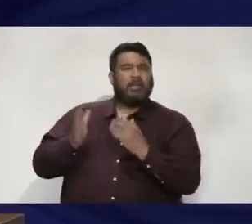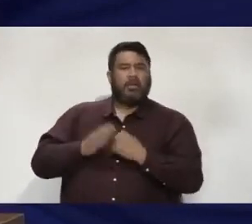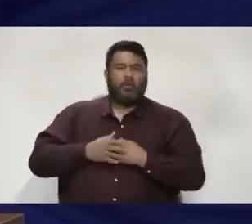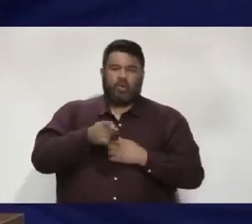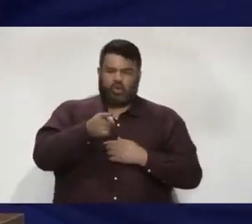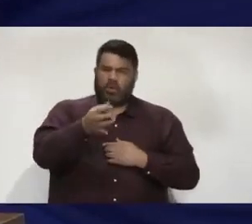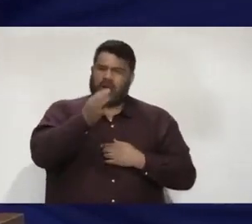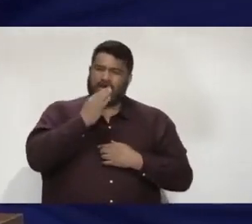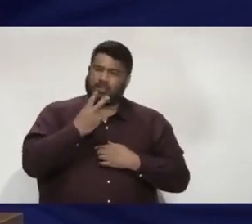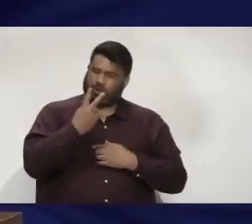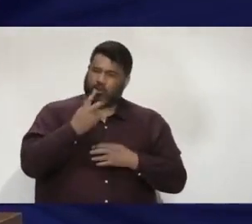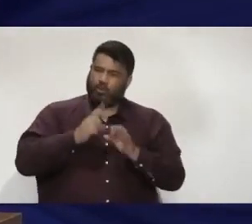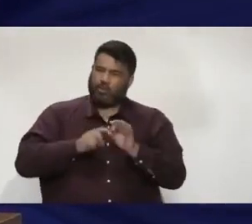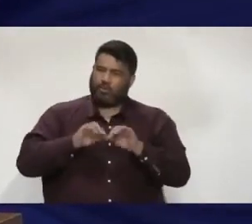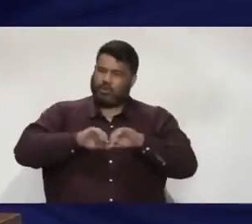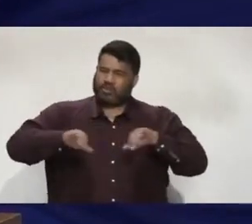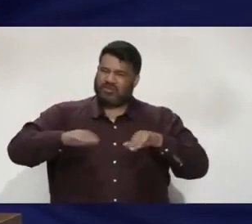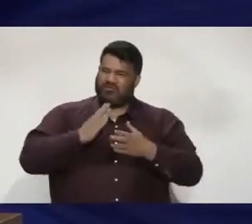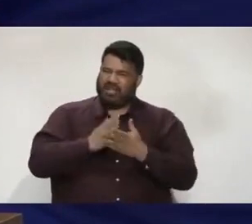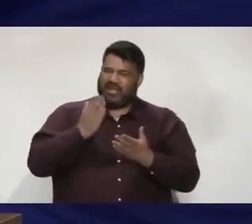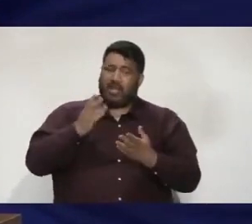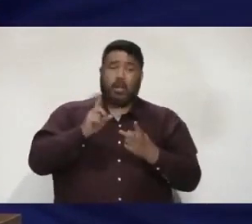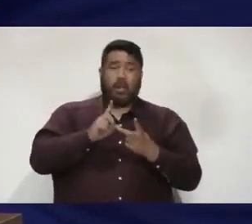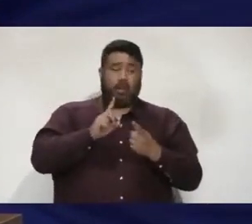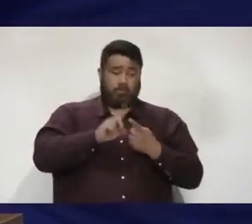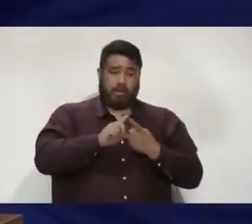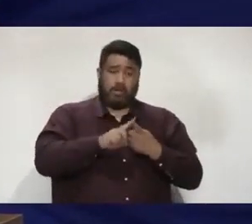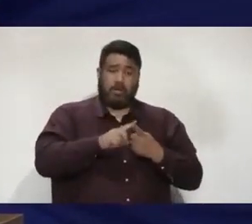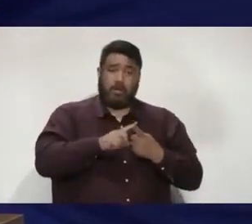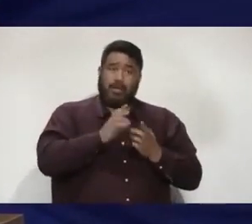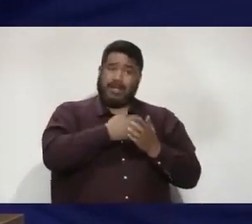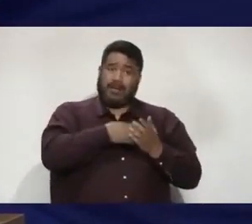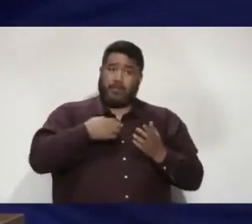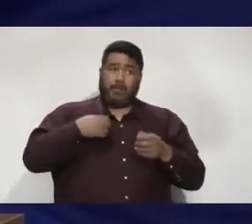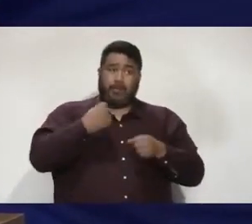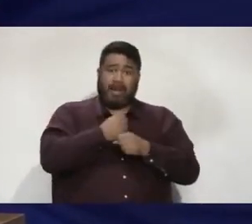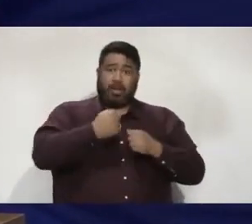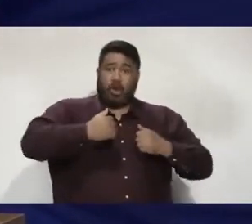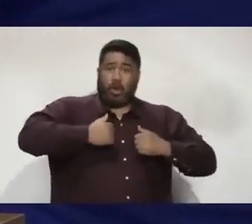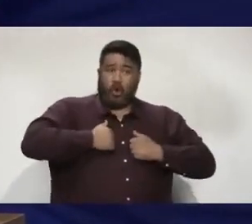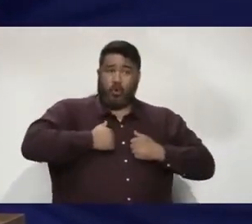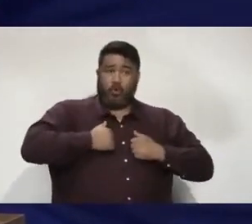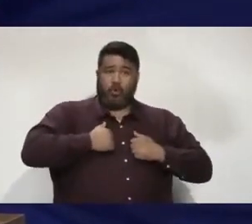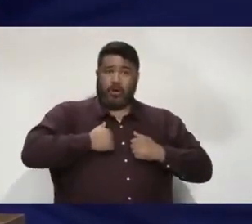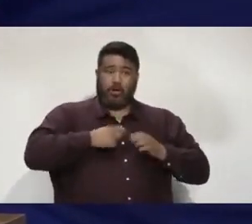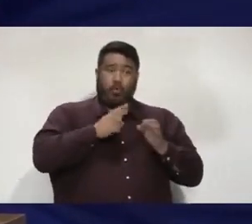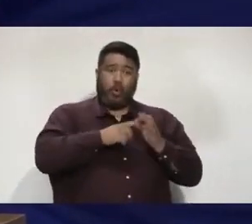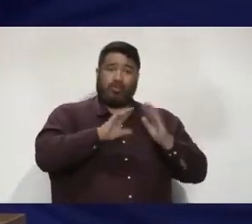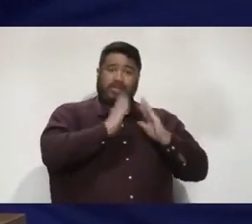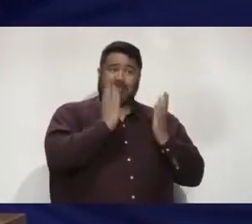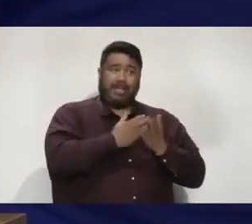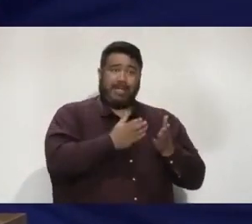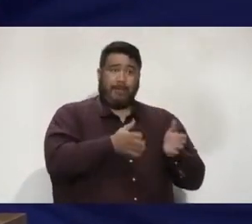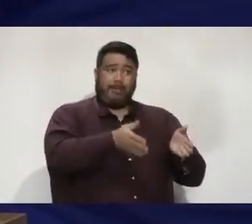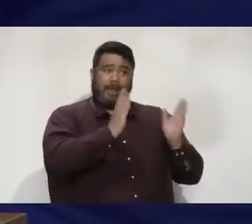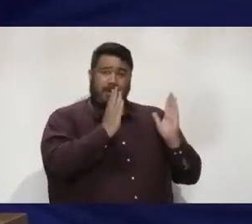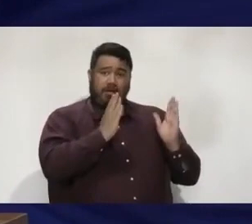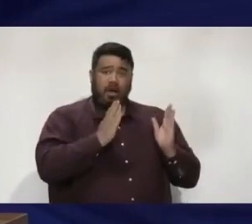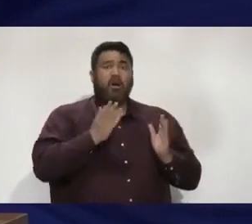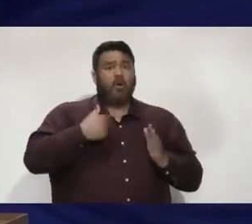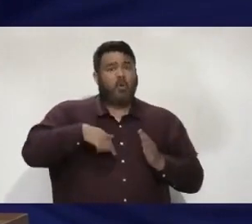there, whether it's about building purpose-built facilities. That is, of course, something that we have, that has been in our